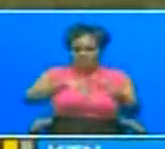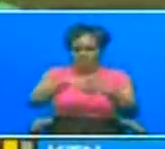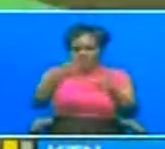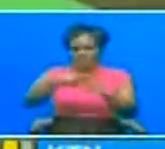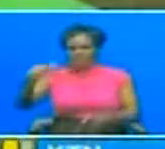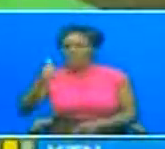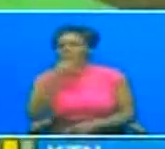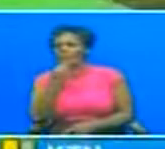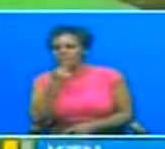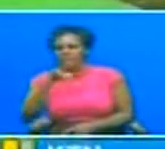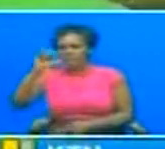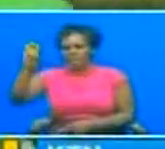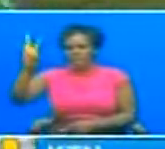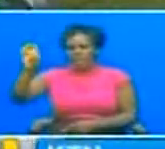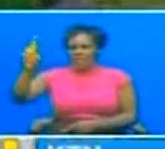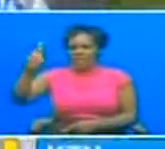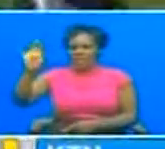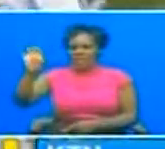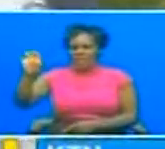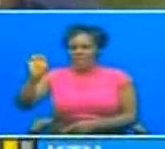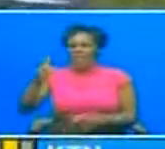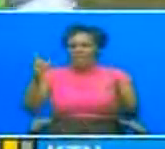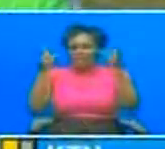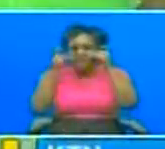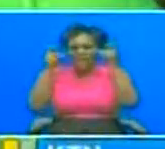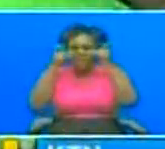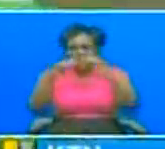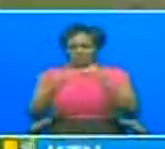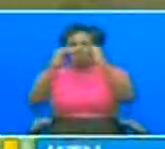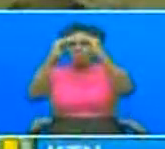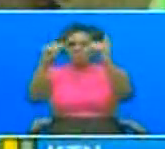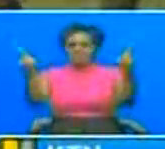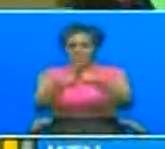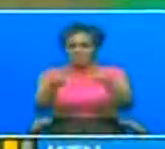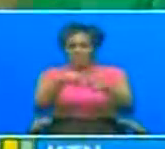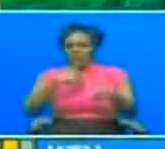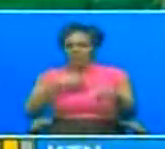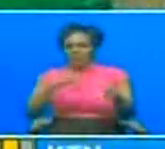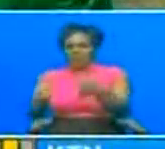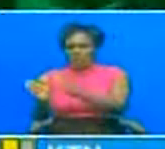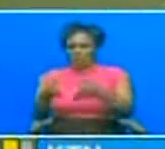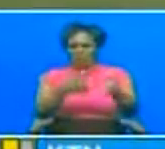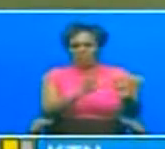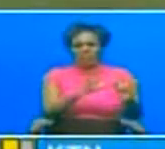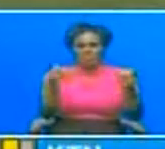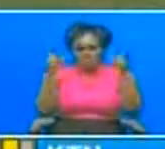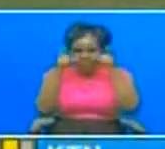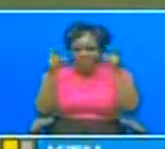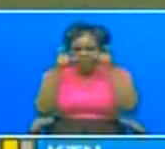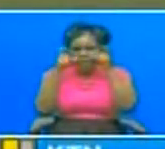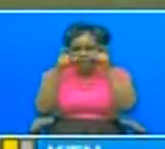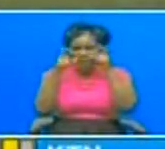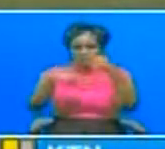Moura. Jesse Were then missed a sitter to put Tusker level, and Anthony Kimani had another chance that went begging